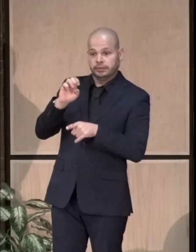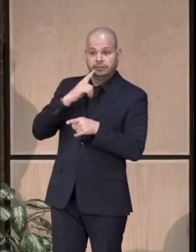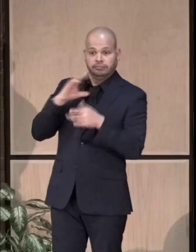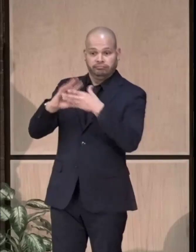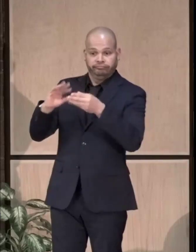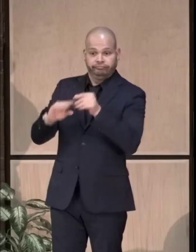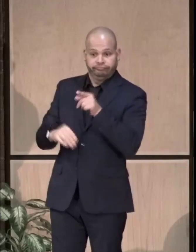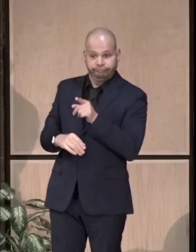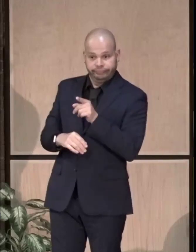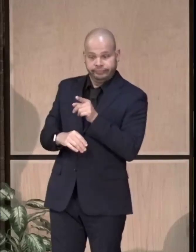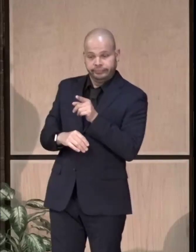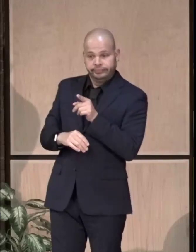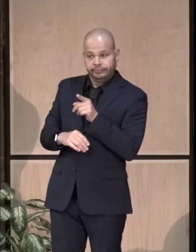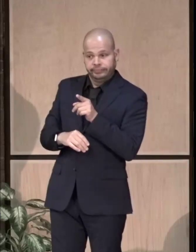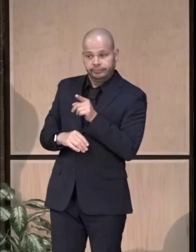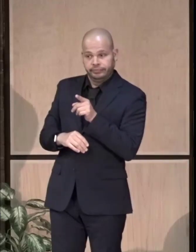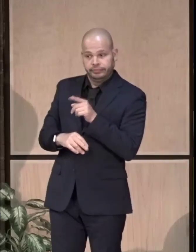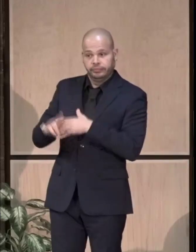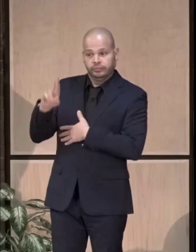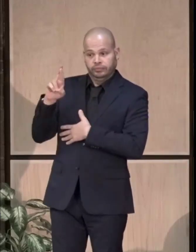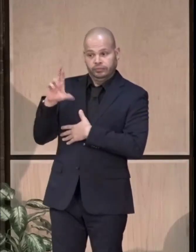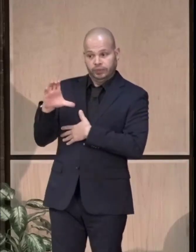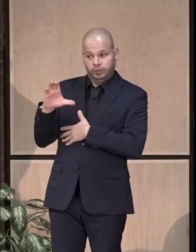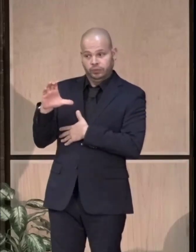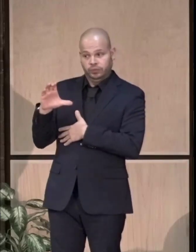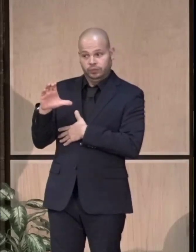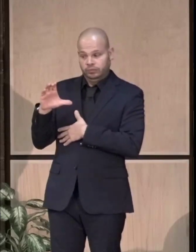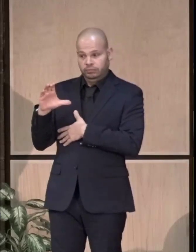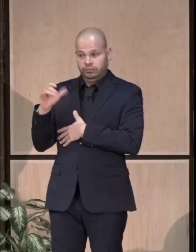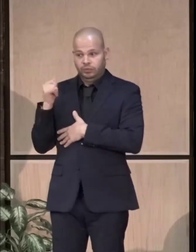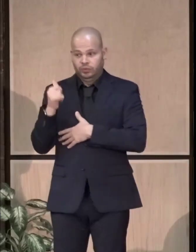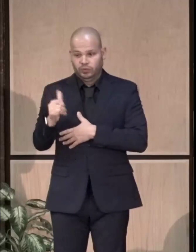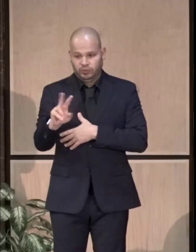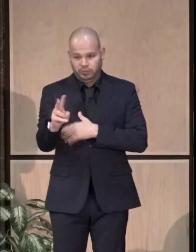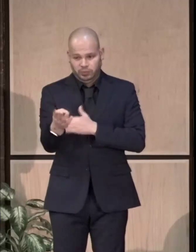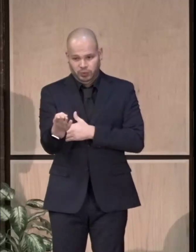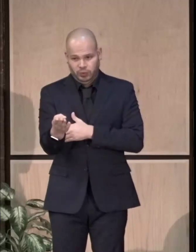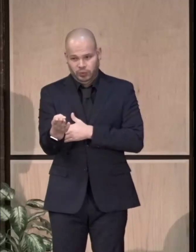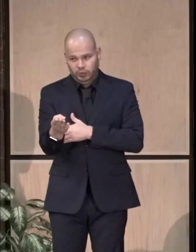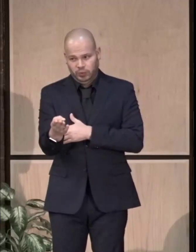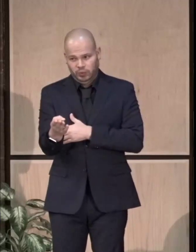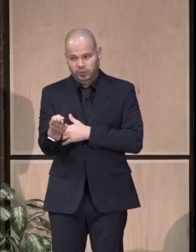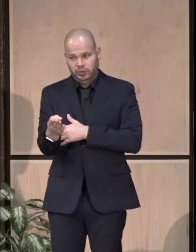Card called at 2:30 that night, that morning, to say that Card had assaulted him.